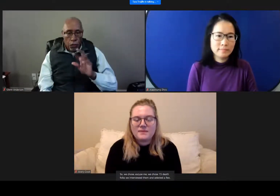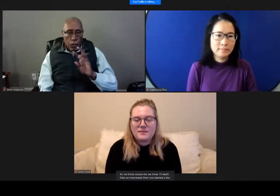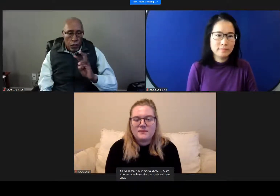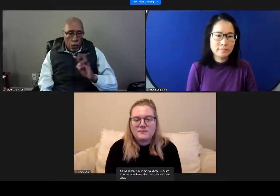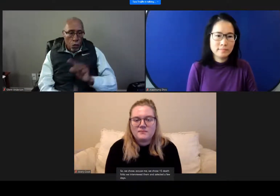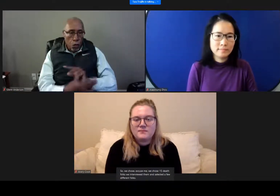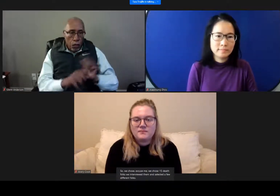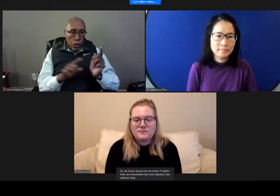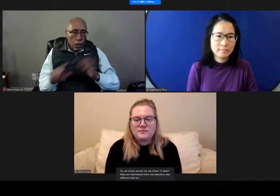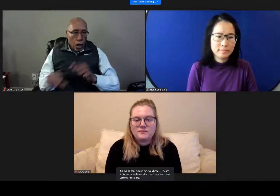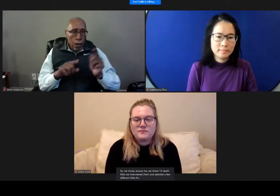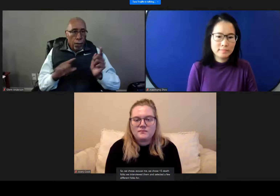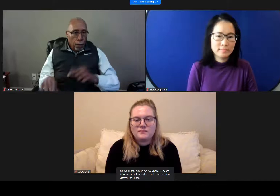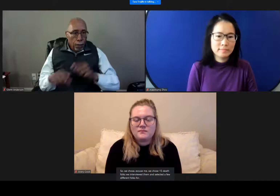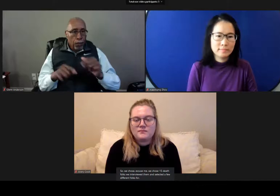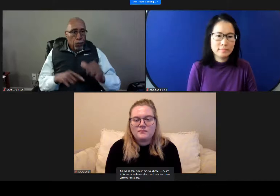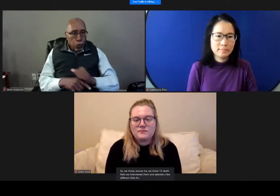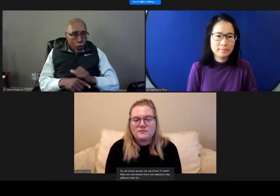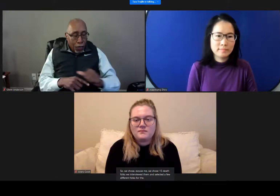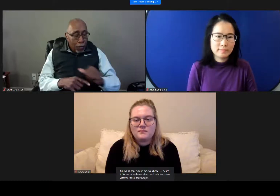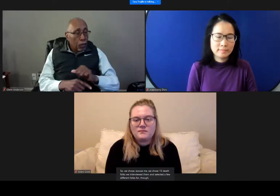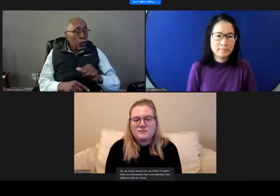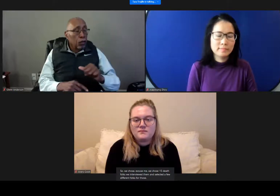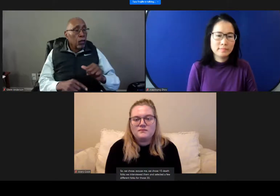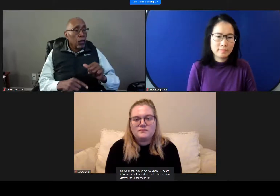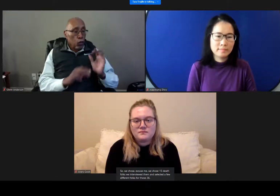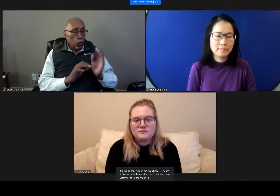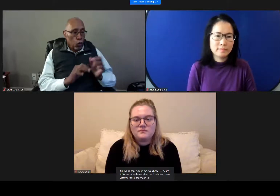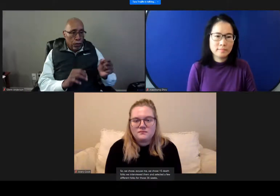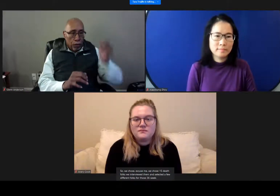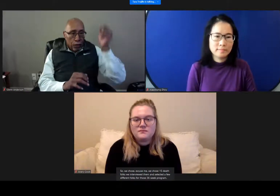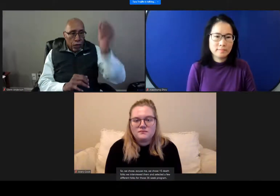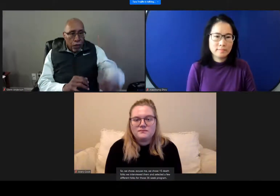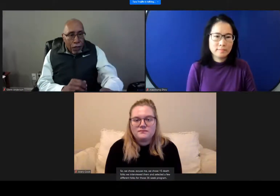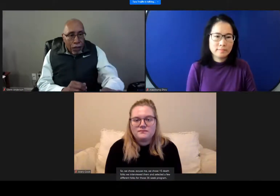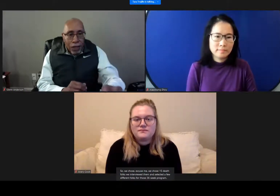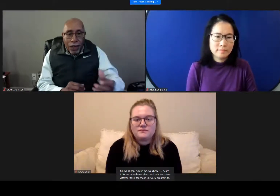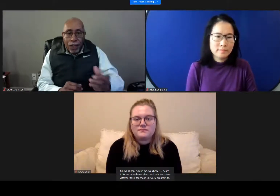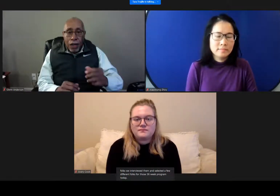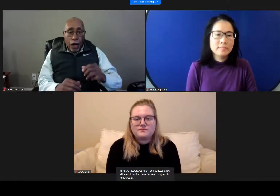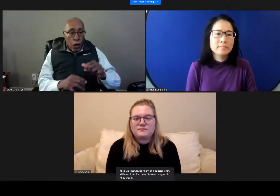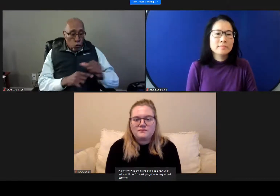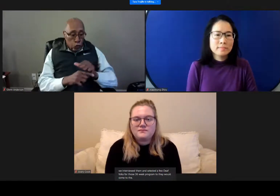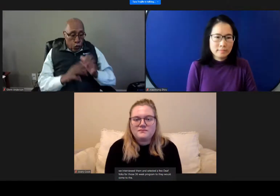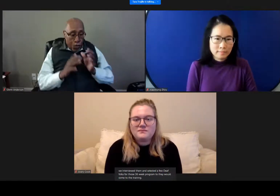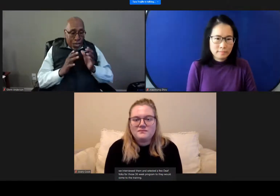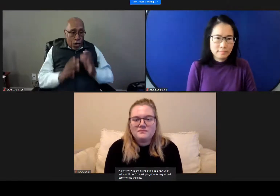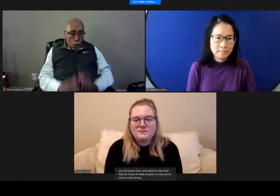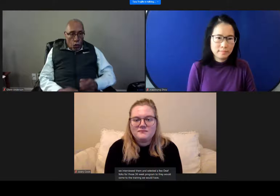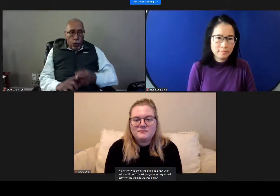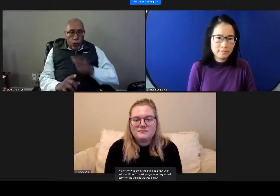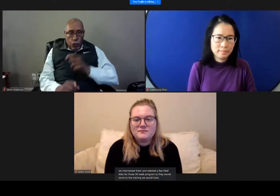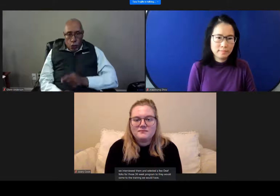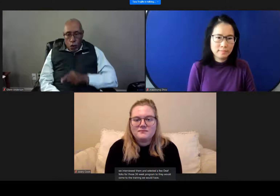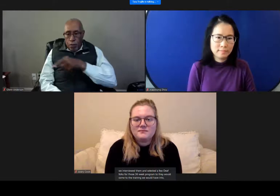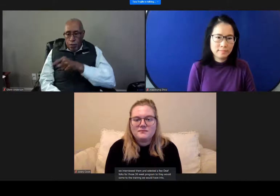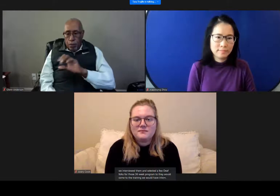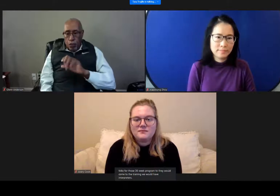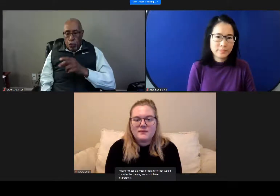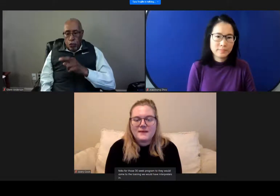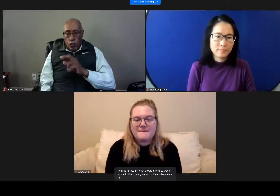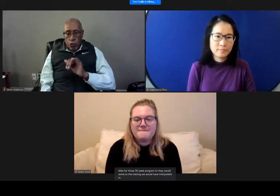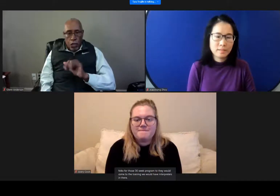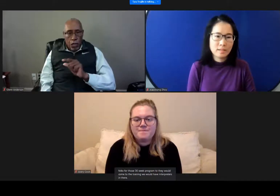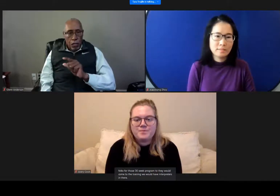deaf folks for the whole 36-week program. So they would come to the training. We would have interpreters